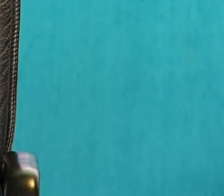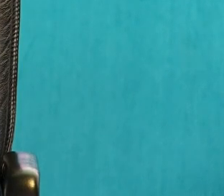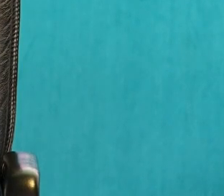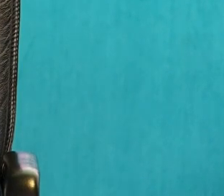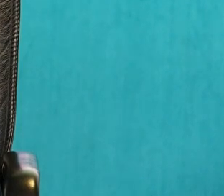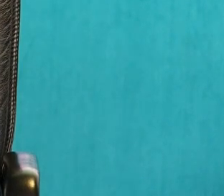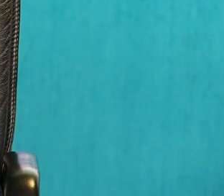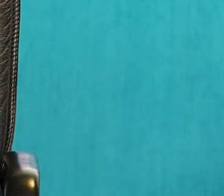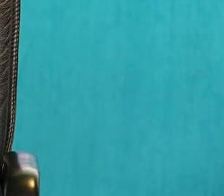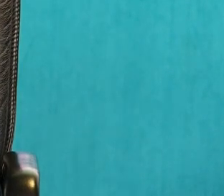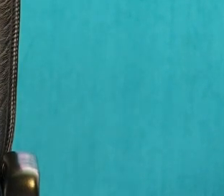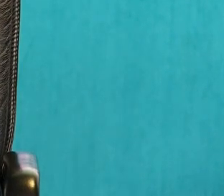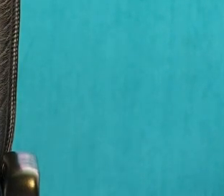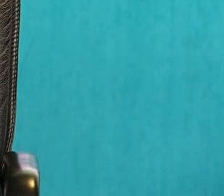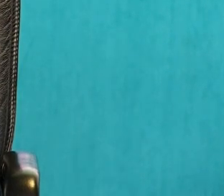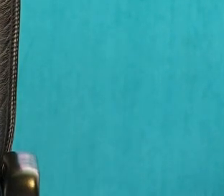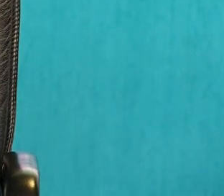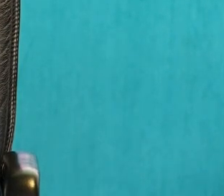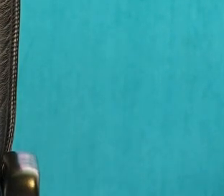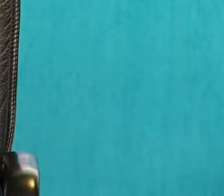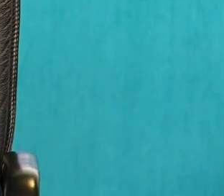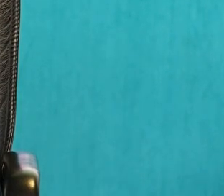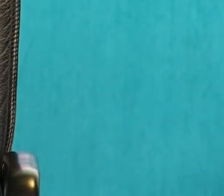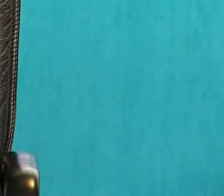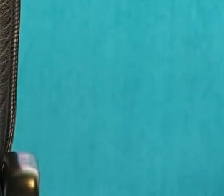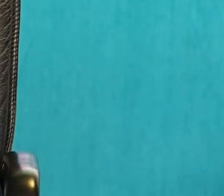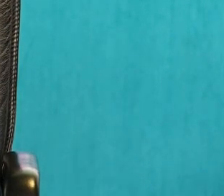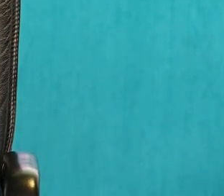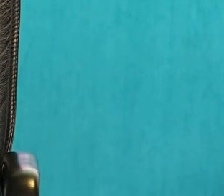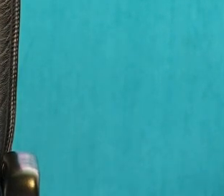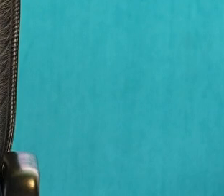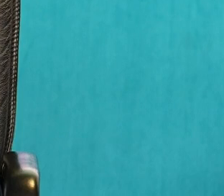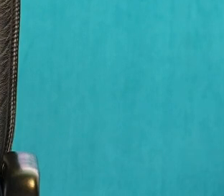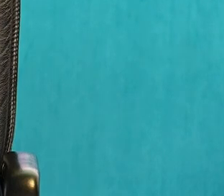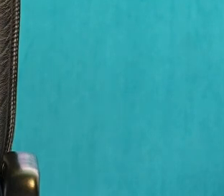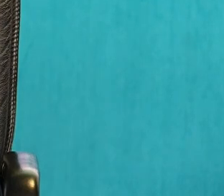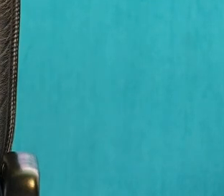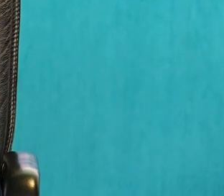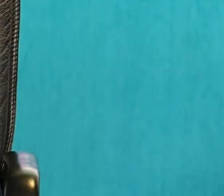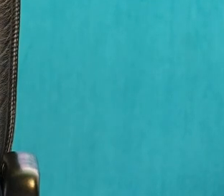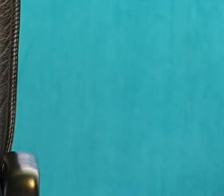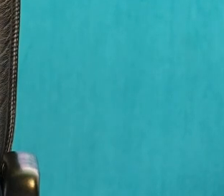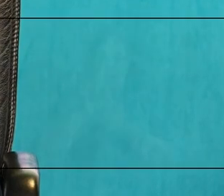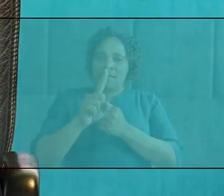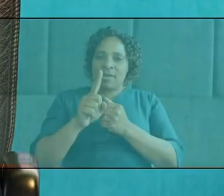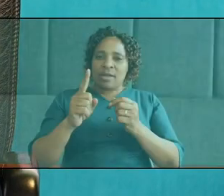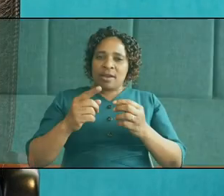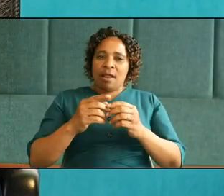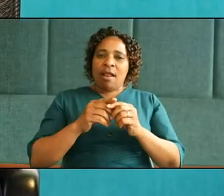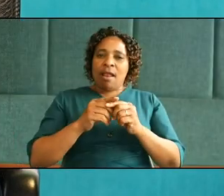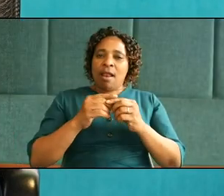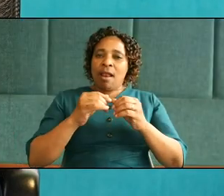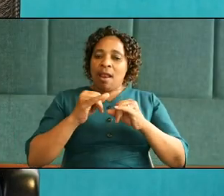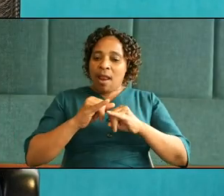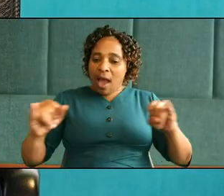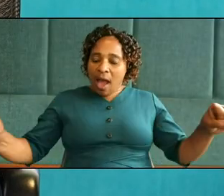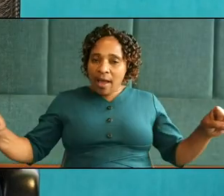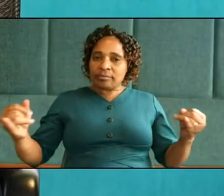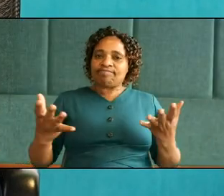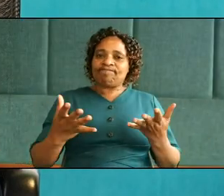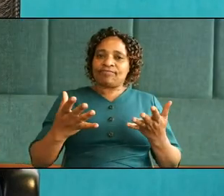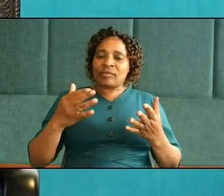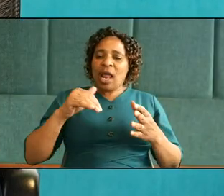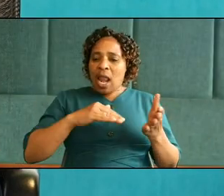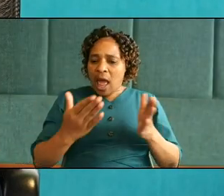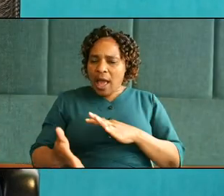Connection lesson for this quarter, and we are on lesson number 11, Line in the Sand. Now, before we